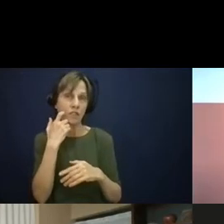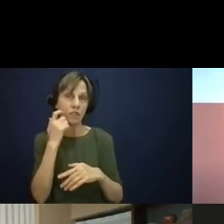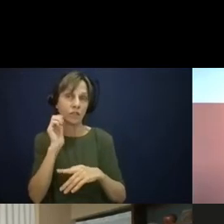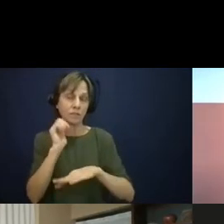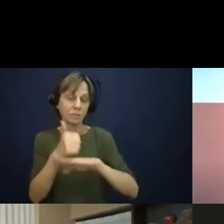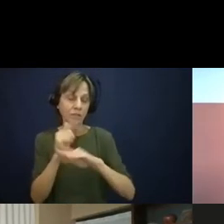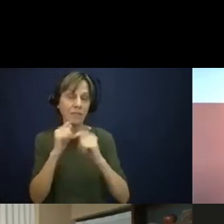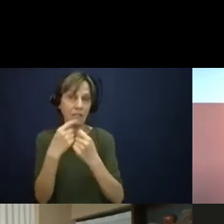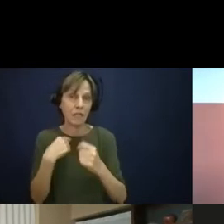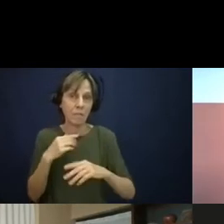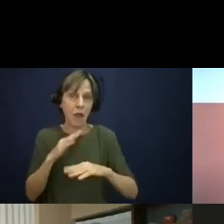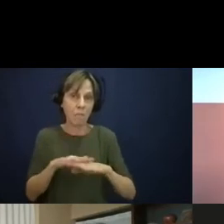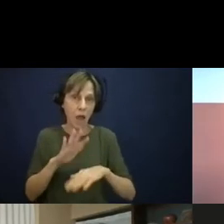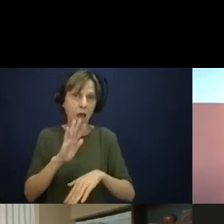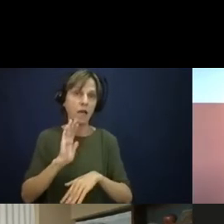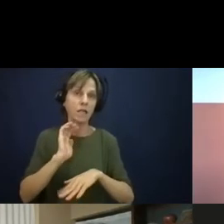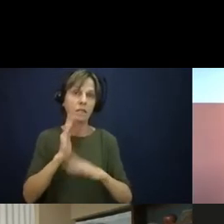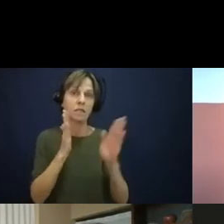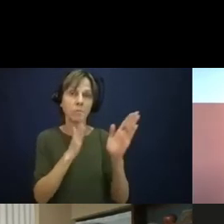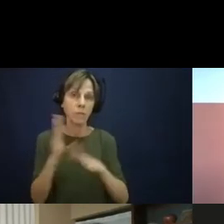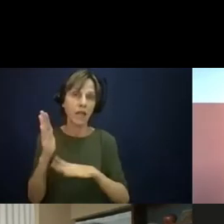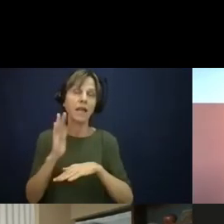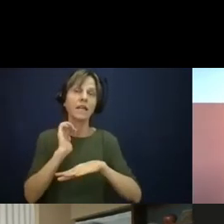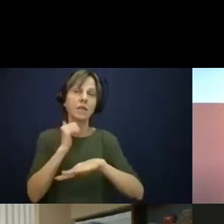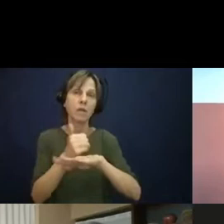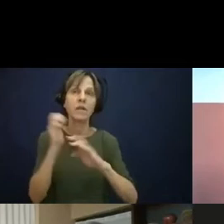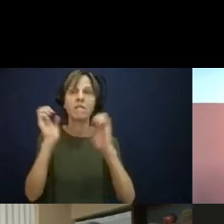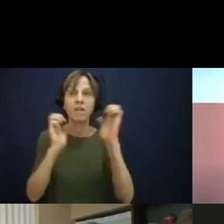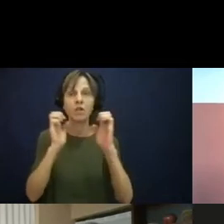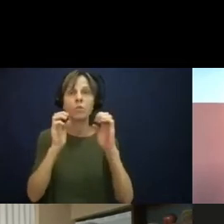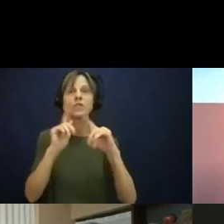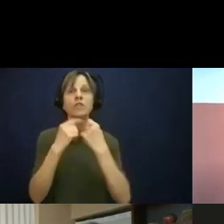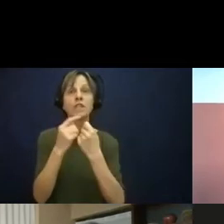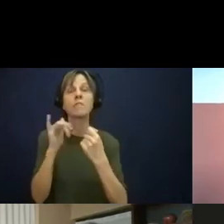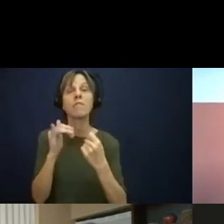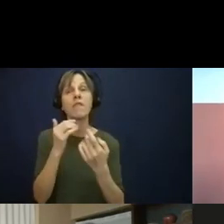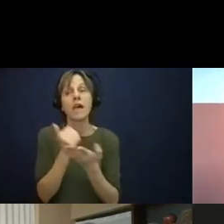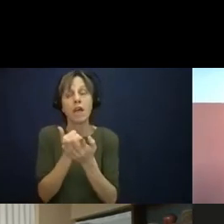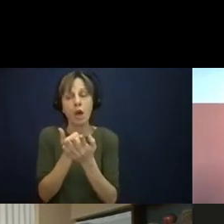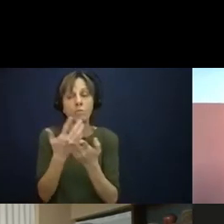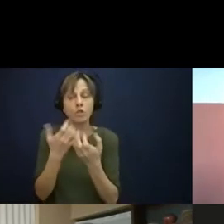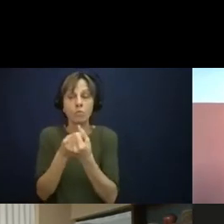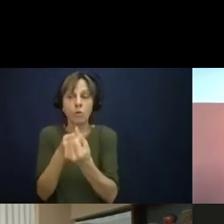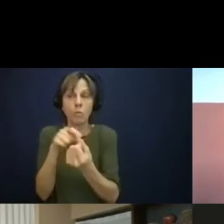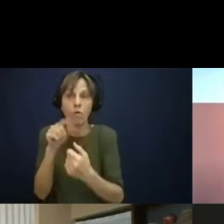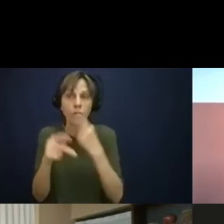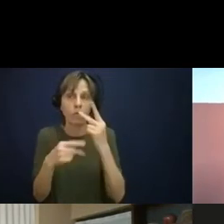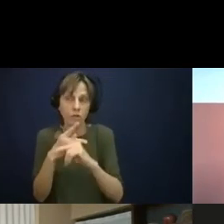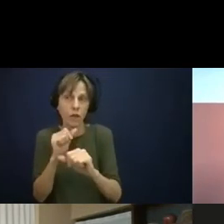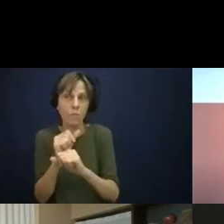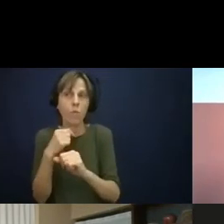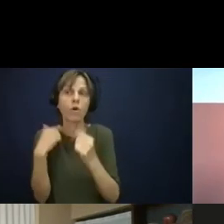implementation, and evaluation team, and that helps to promote this type of work too. And then I mentioned that we